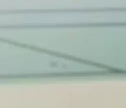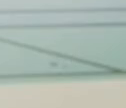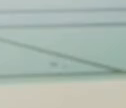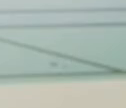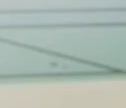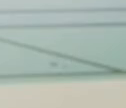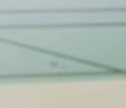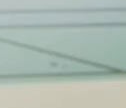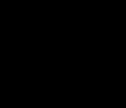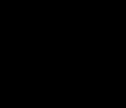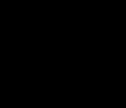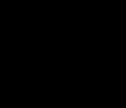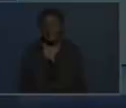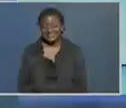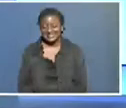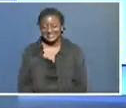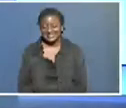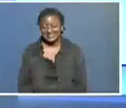USAID.